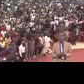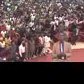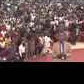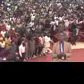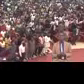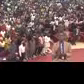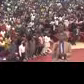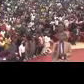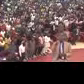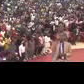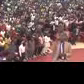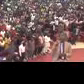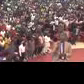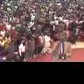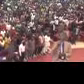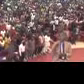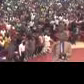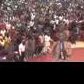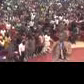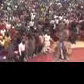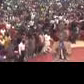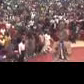The cross has the power